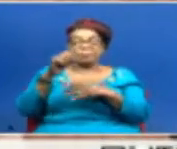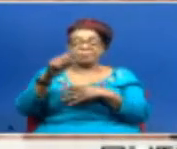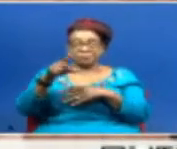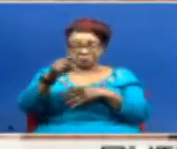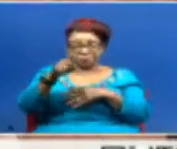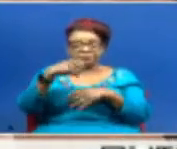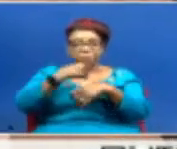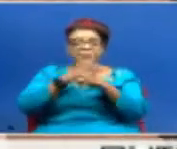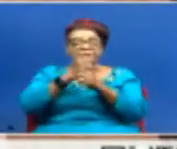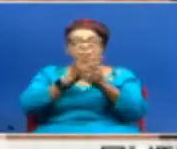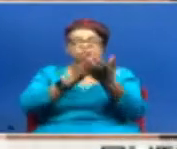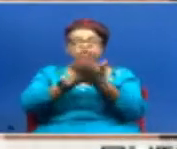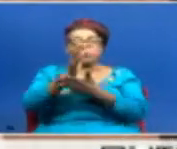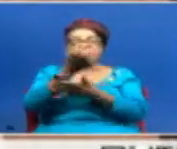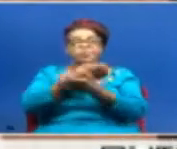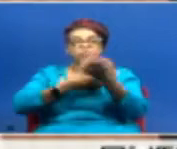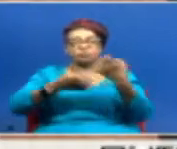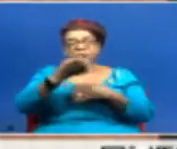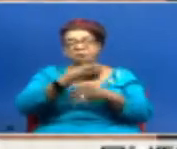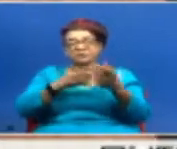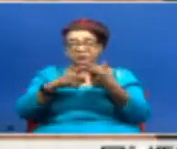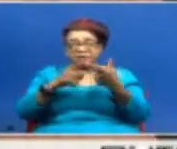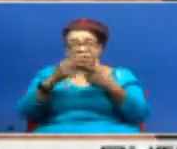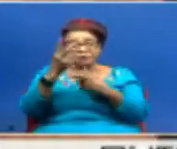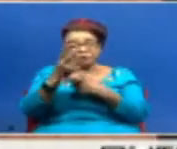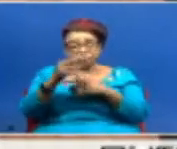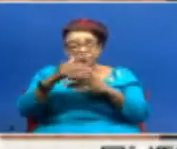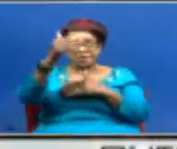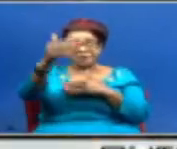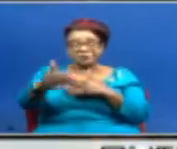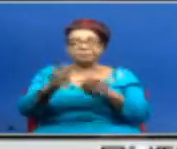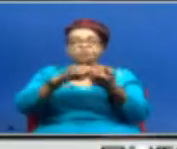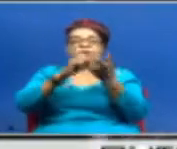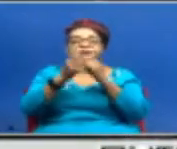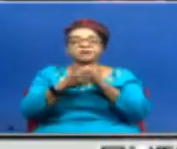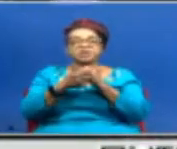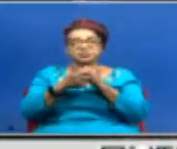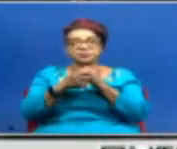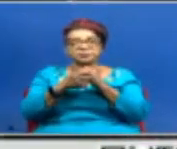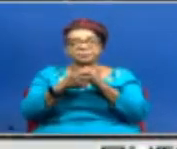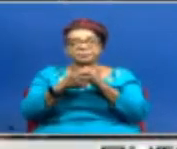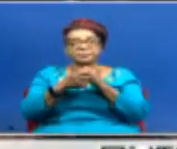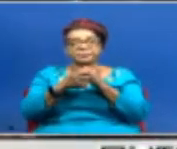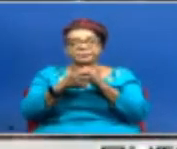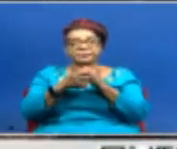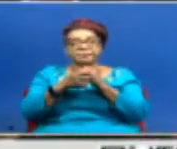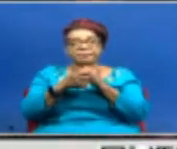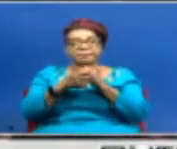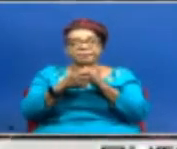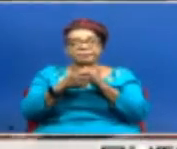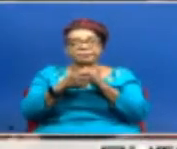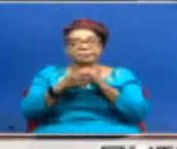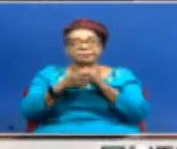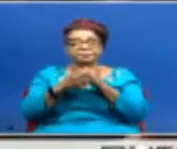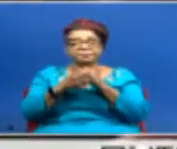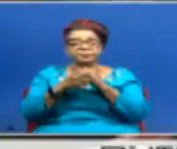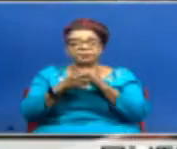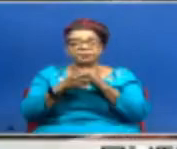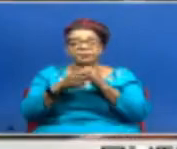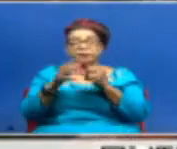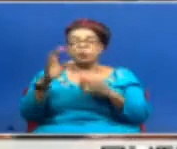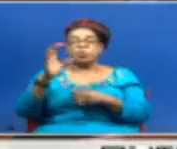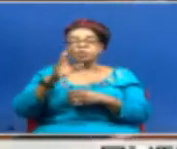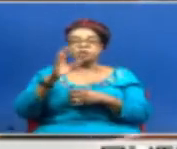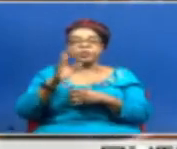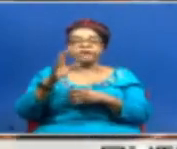taifa letu kwa miaka miwili inayokuja utabadilika. According to a report by the Controller of Budget